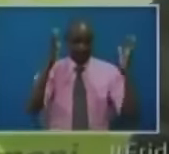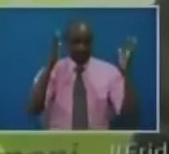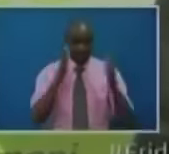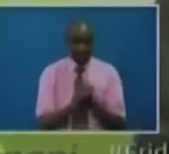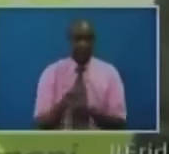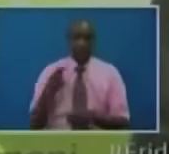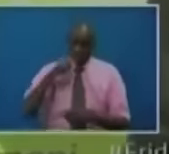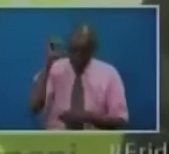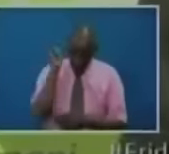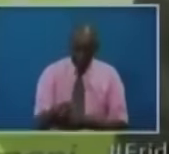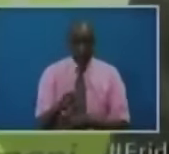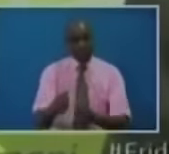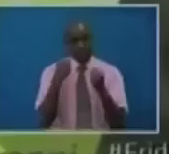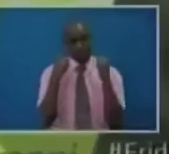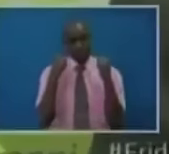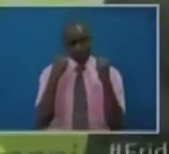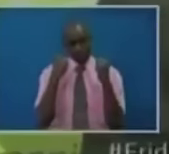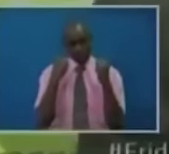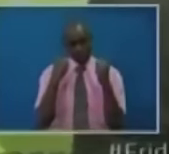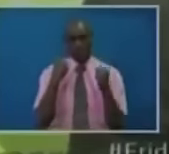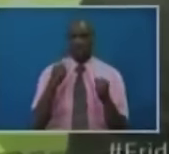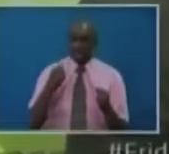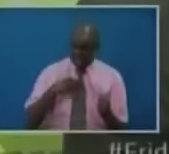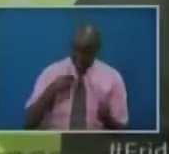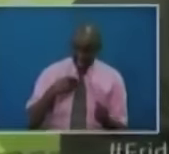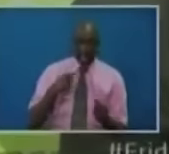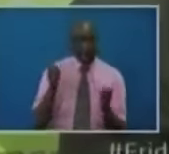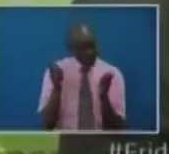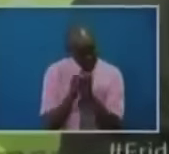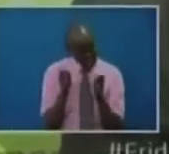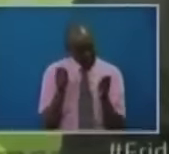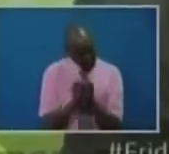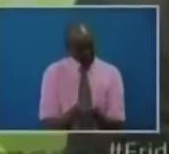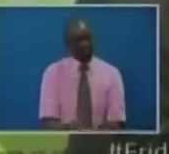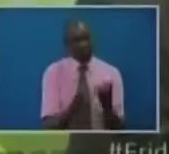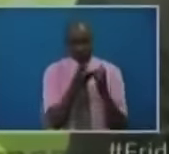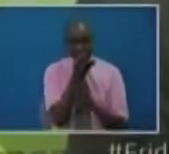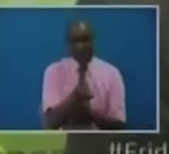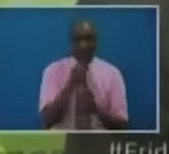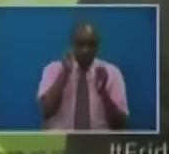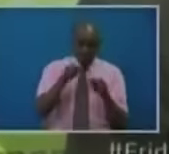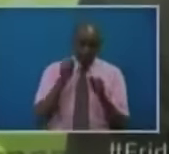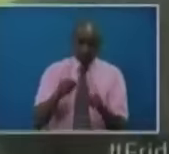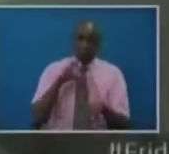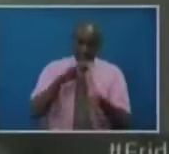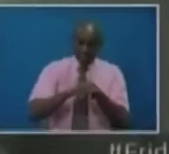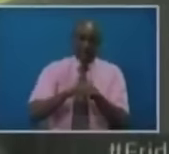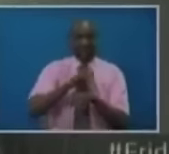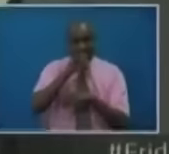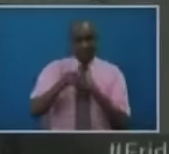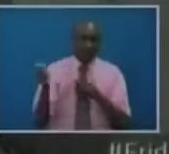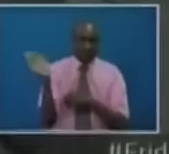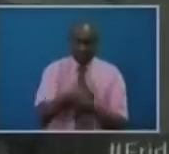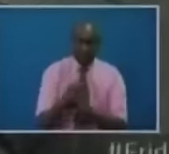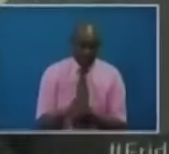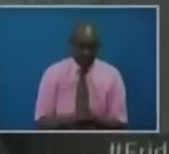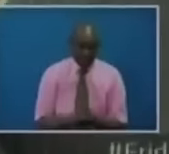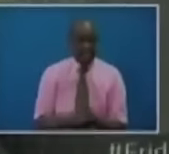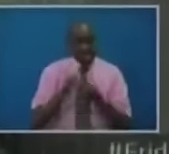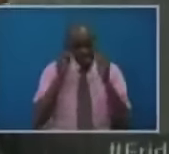We must be bold and make painful sacrifices to regain our country. Na kama kuna